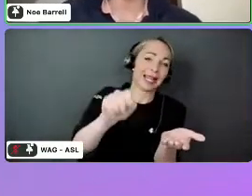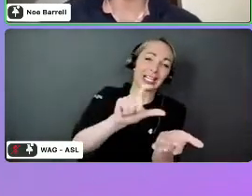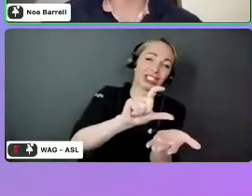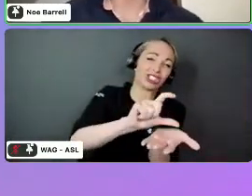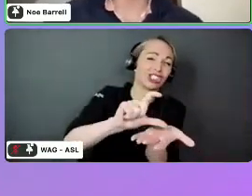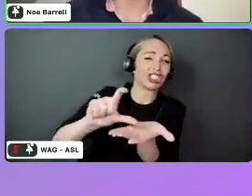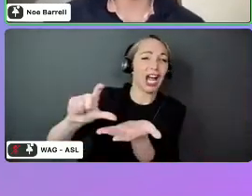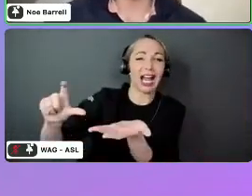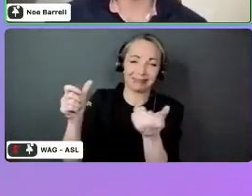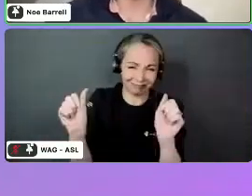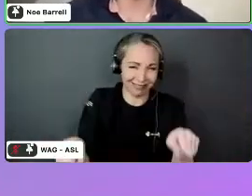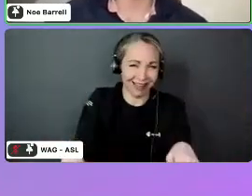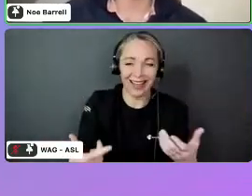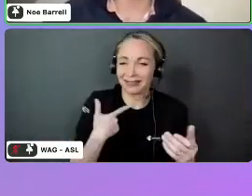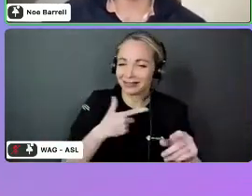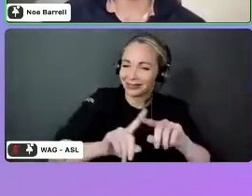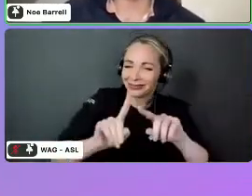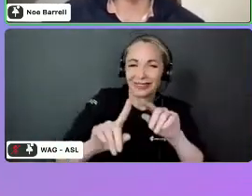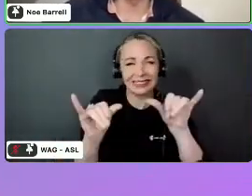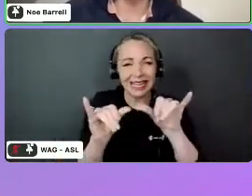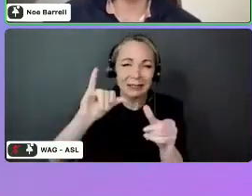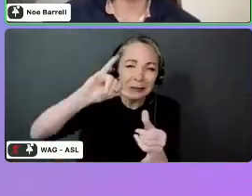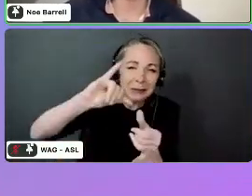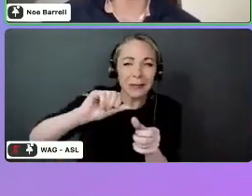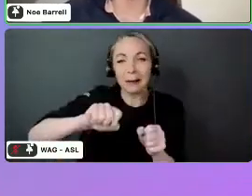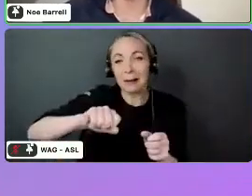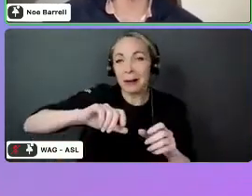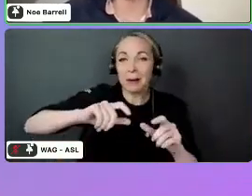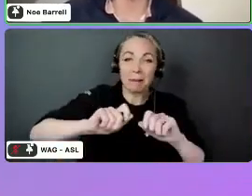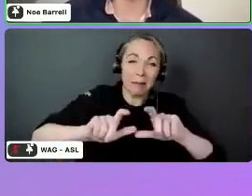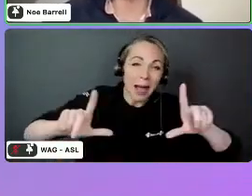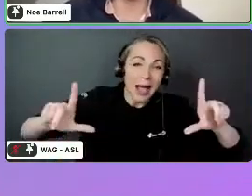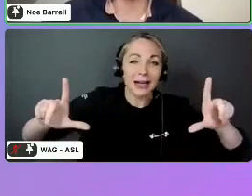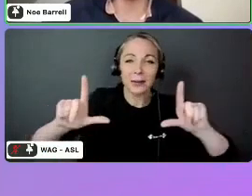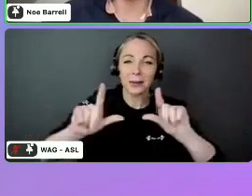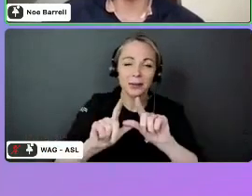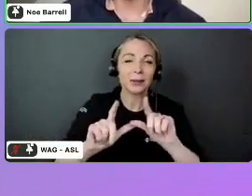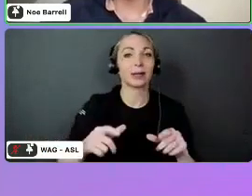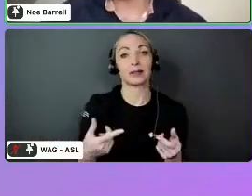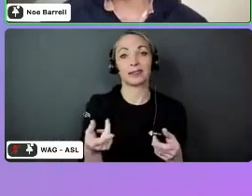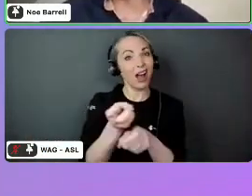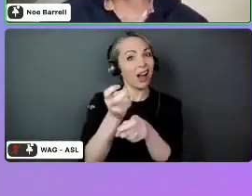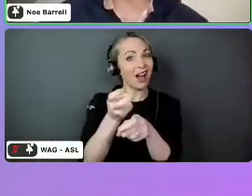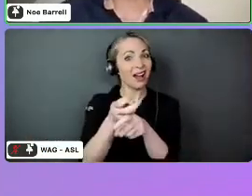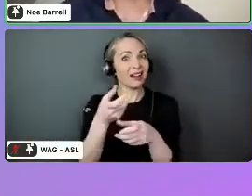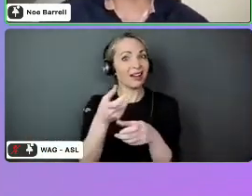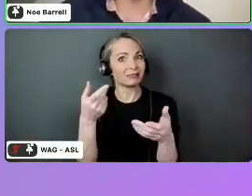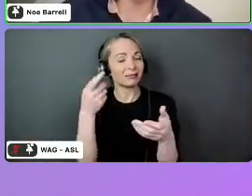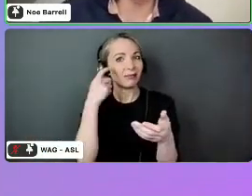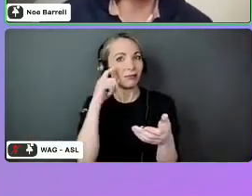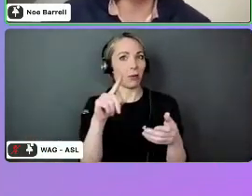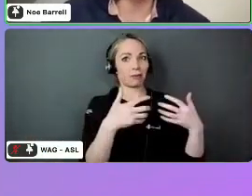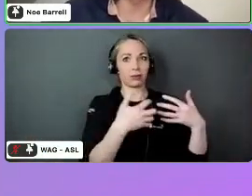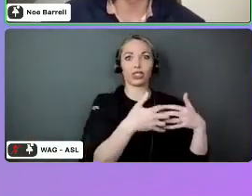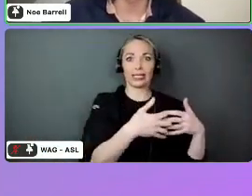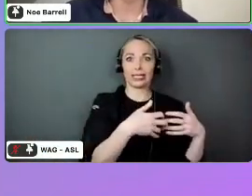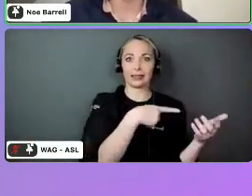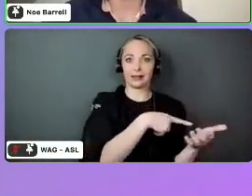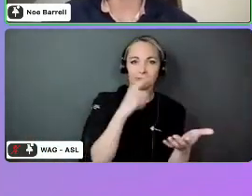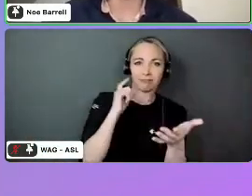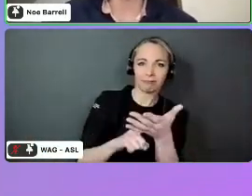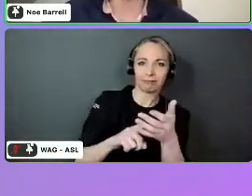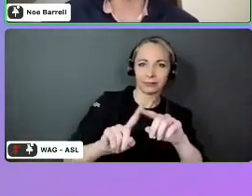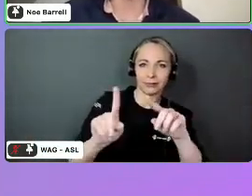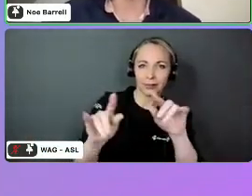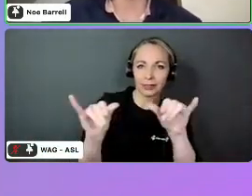efficiently consider objects of very different sizes is also another technical challenge. And then there's the challenge of the data. Like